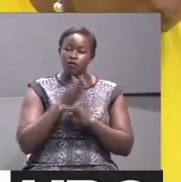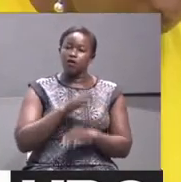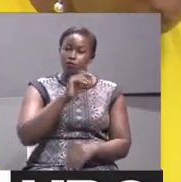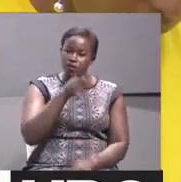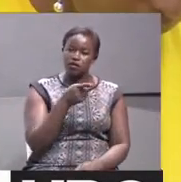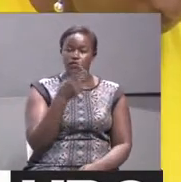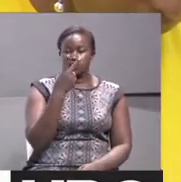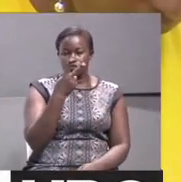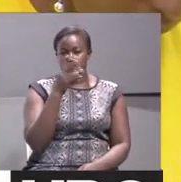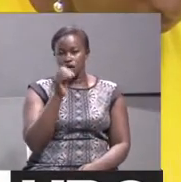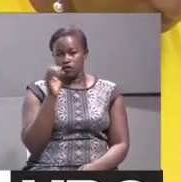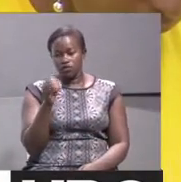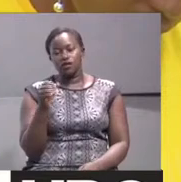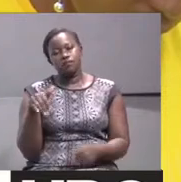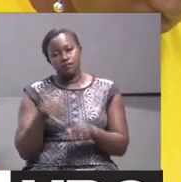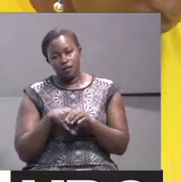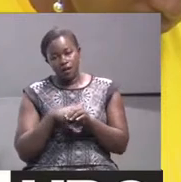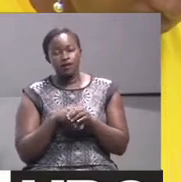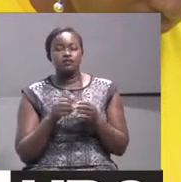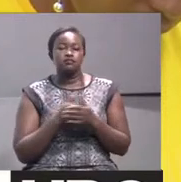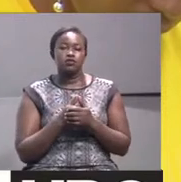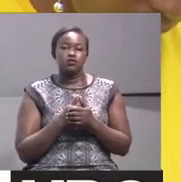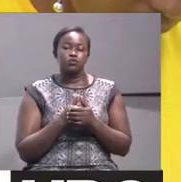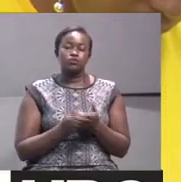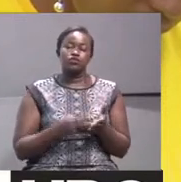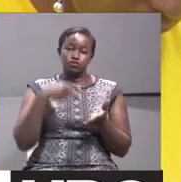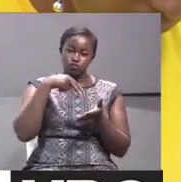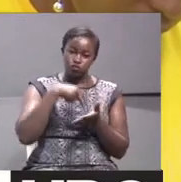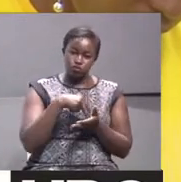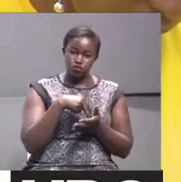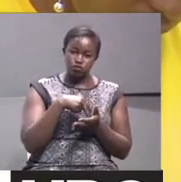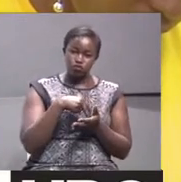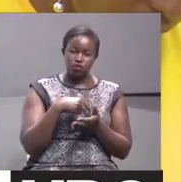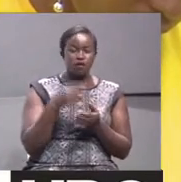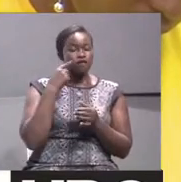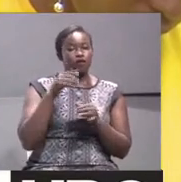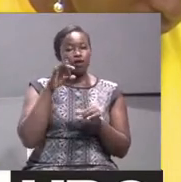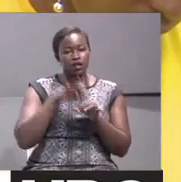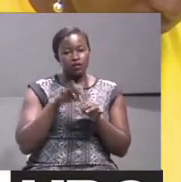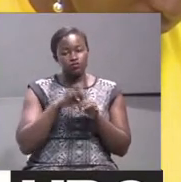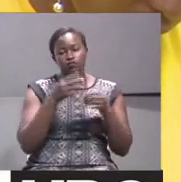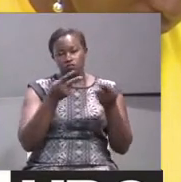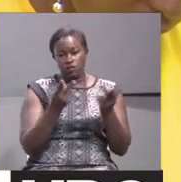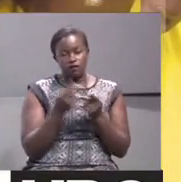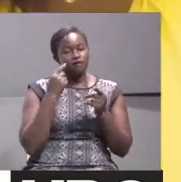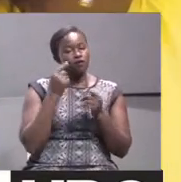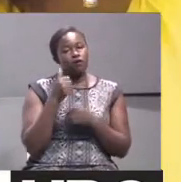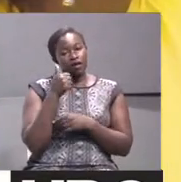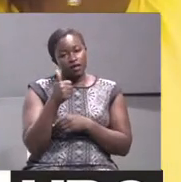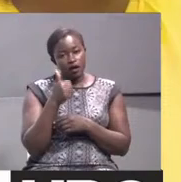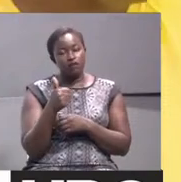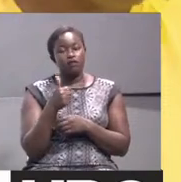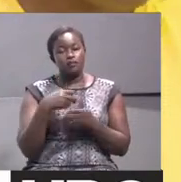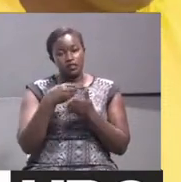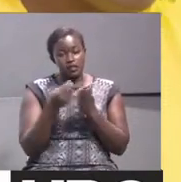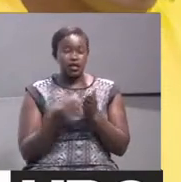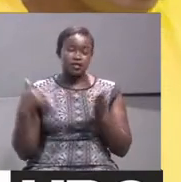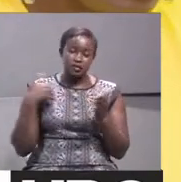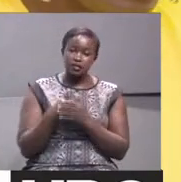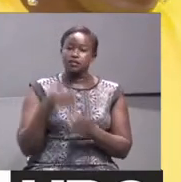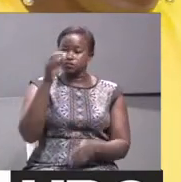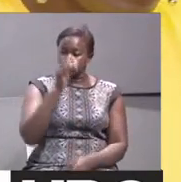members who stood for electoral positions on NIM ticket. We have been looking for the